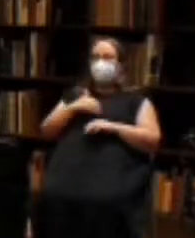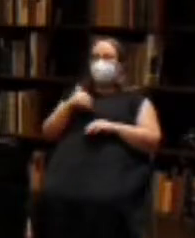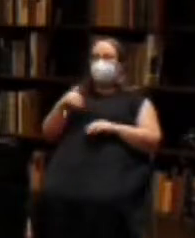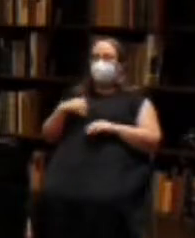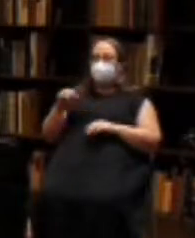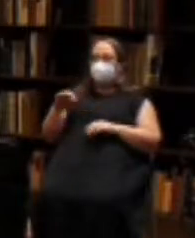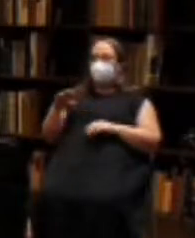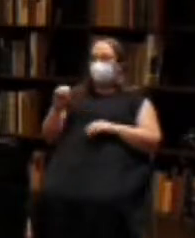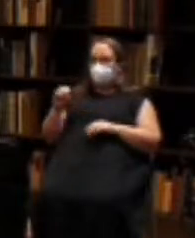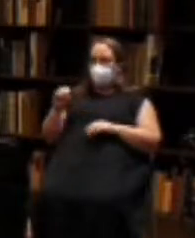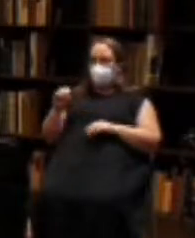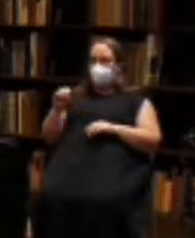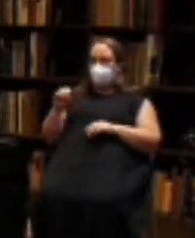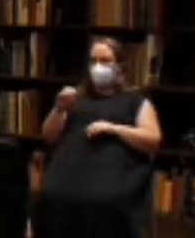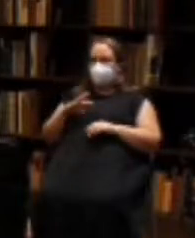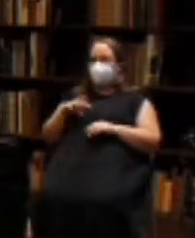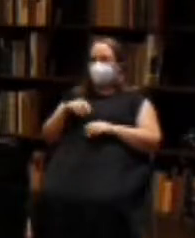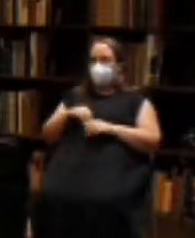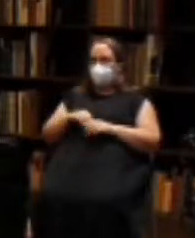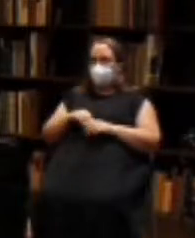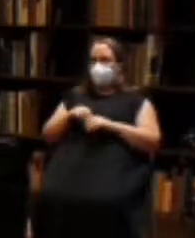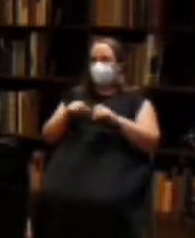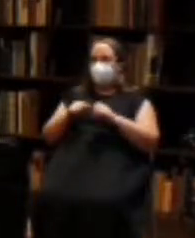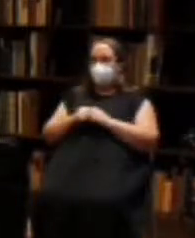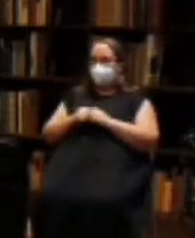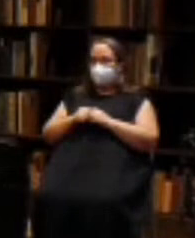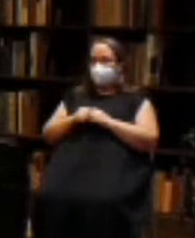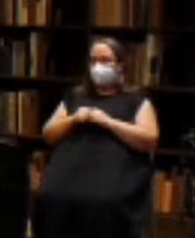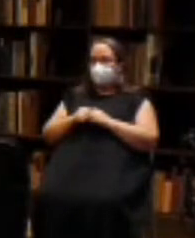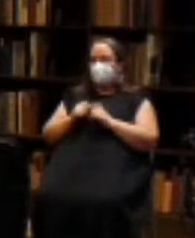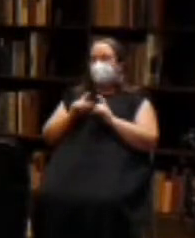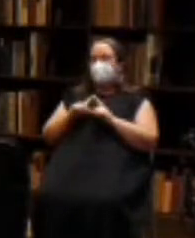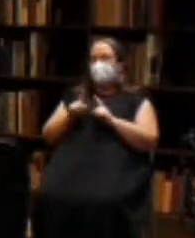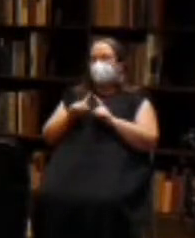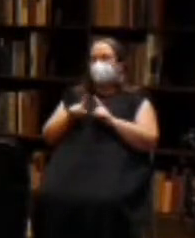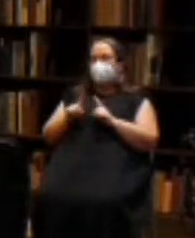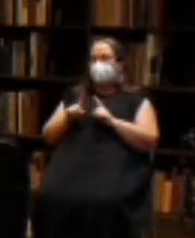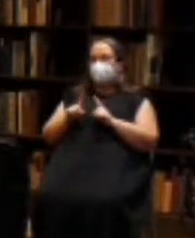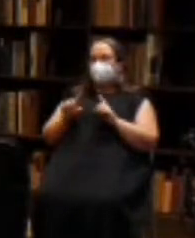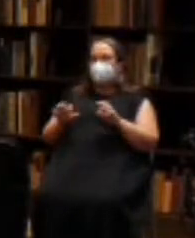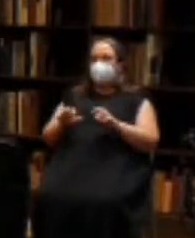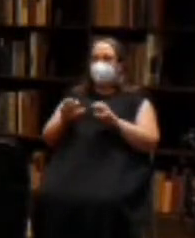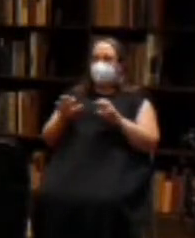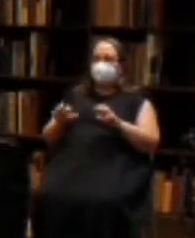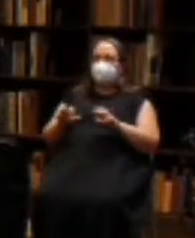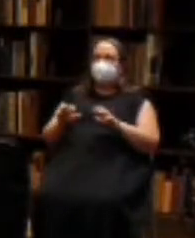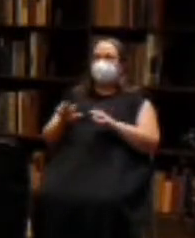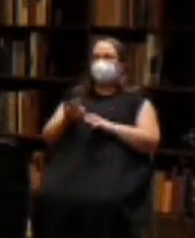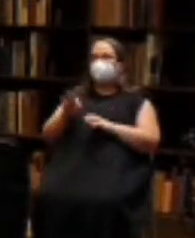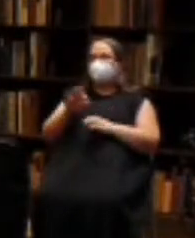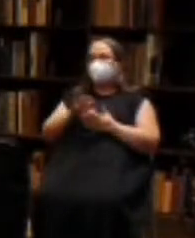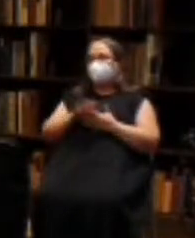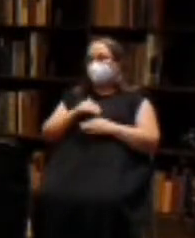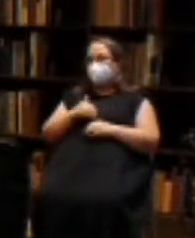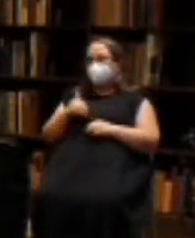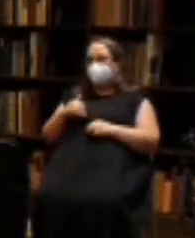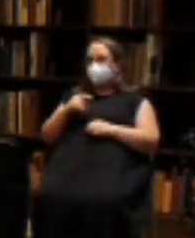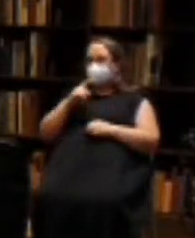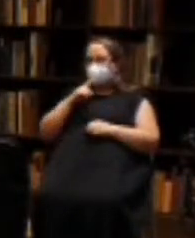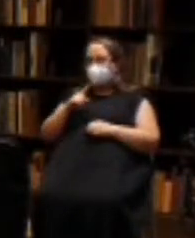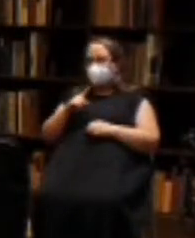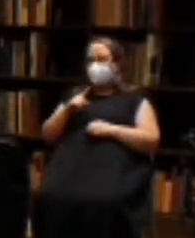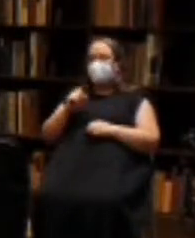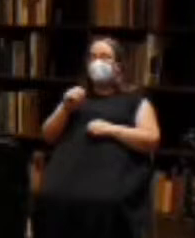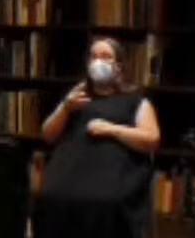members of CORE being involved with different sort of actions that Soul School members are